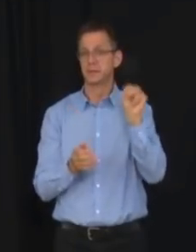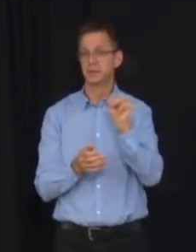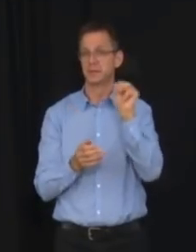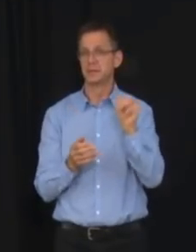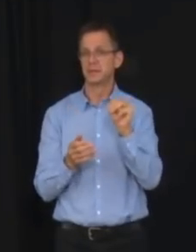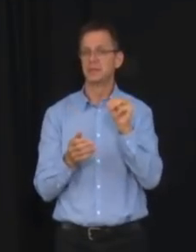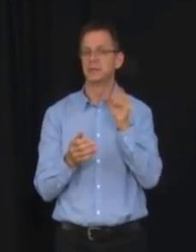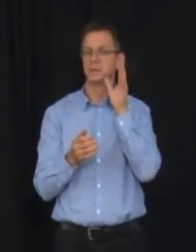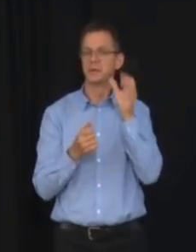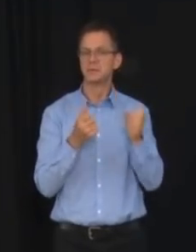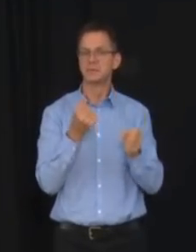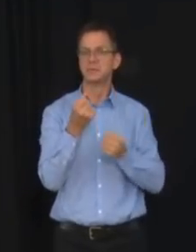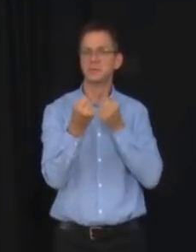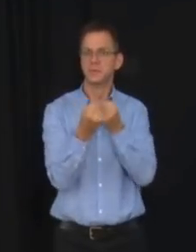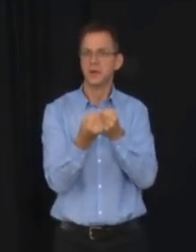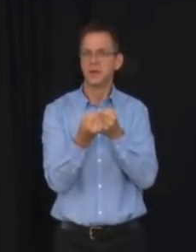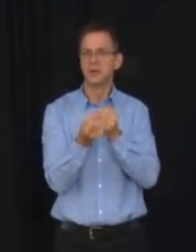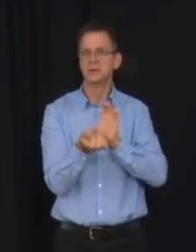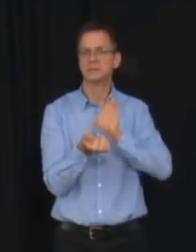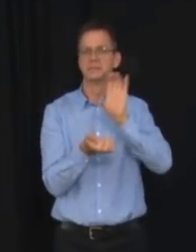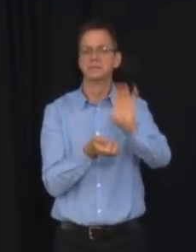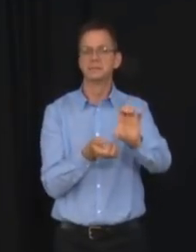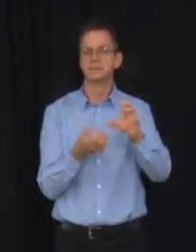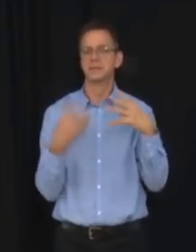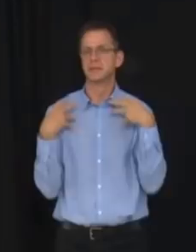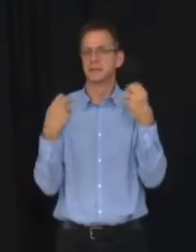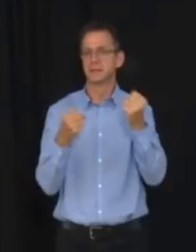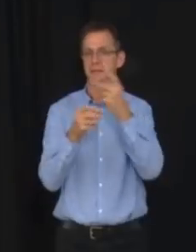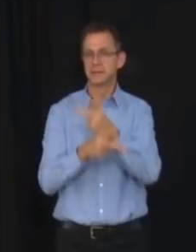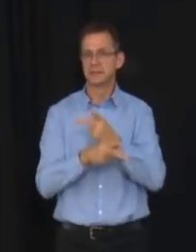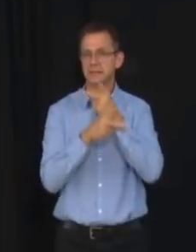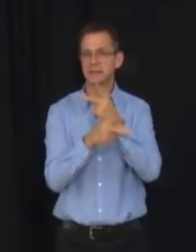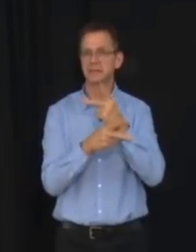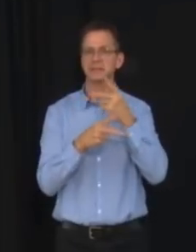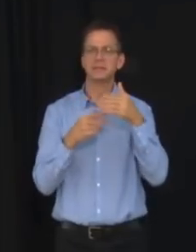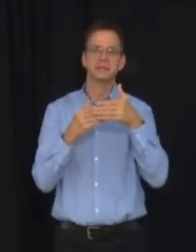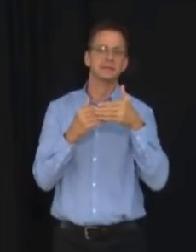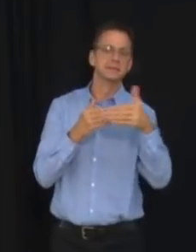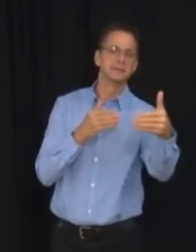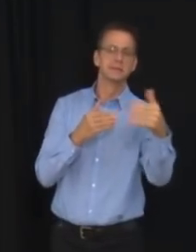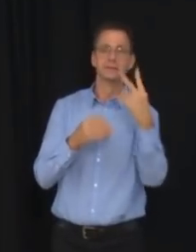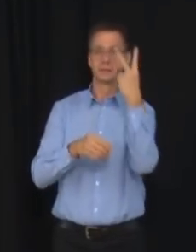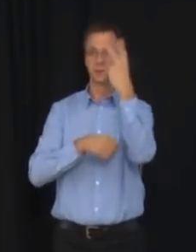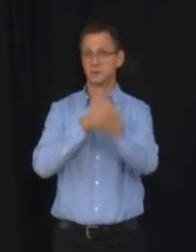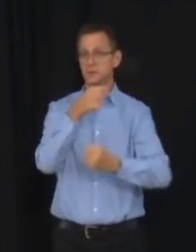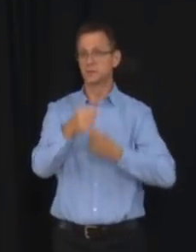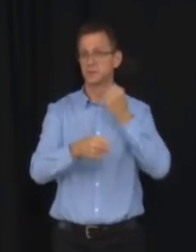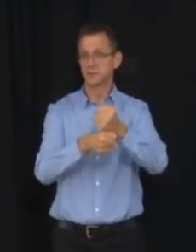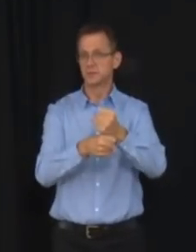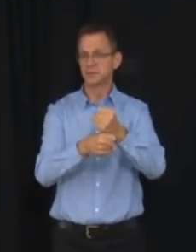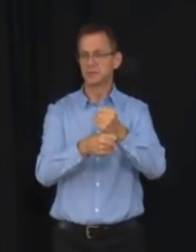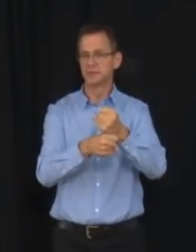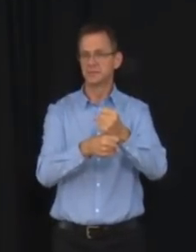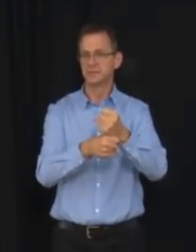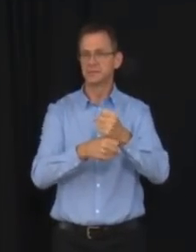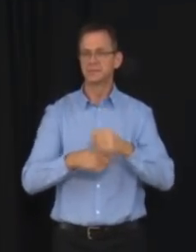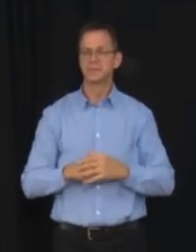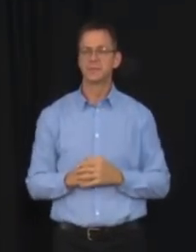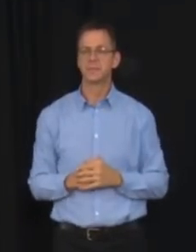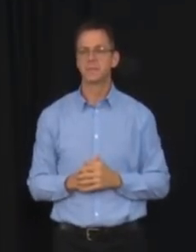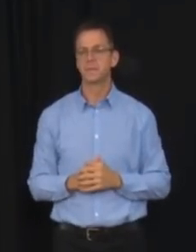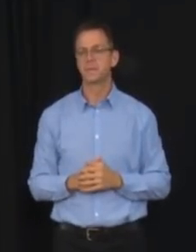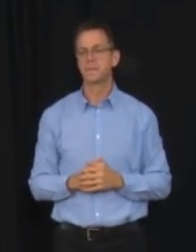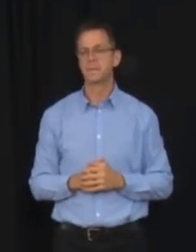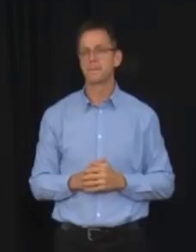of current staff and as well help to attract new people and increase capacity in our home care system in